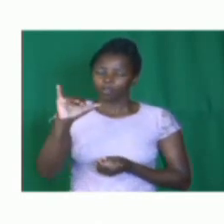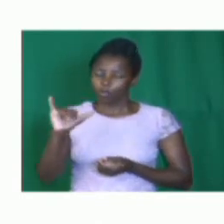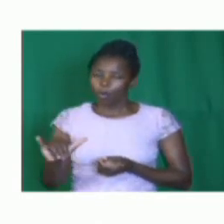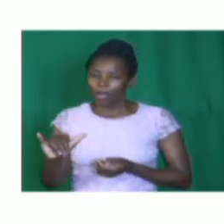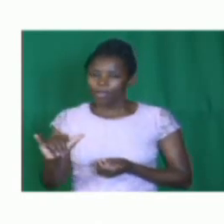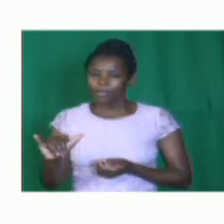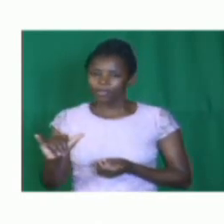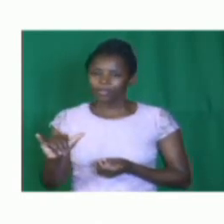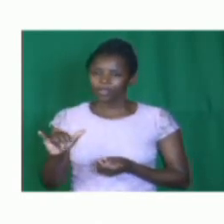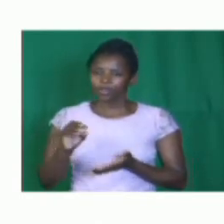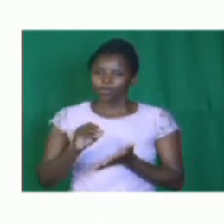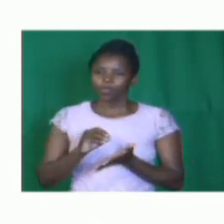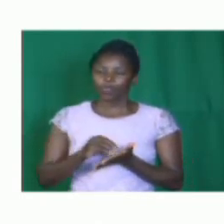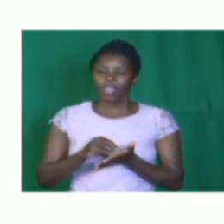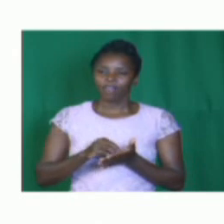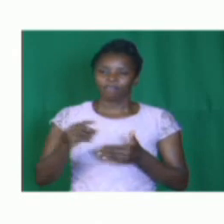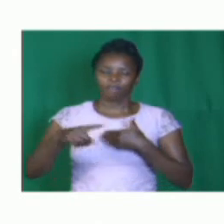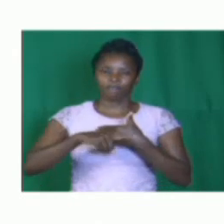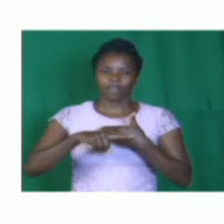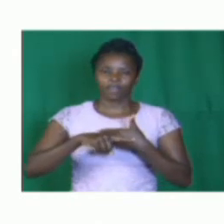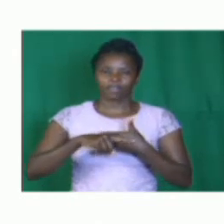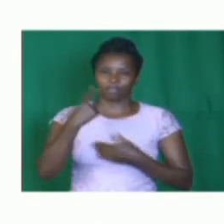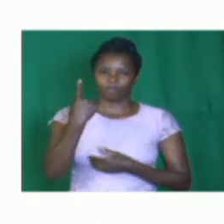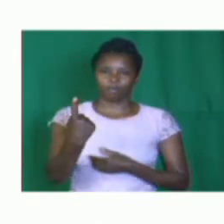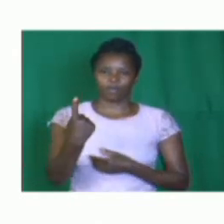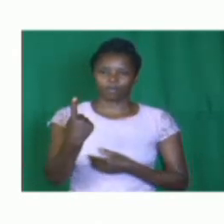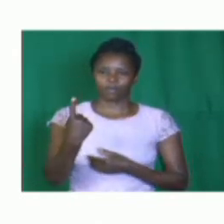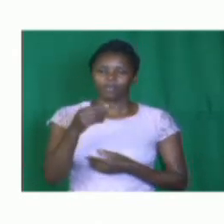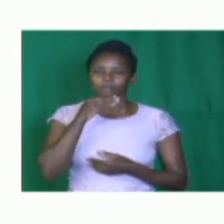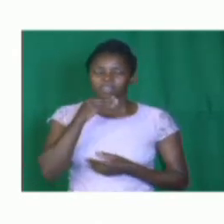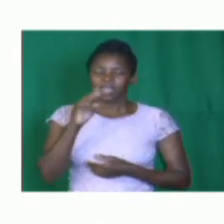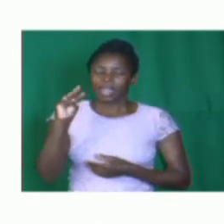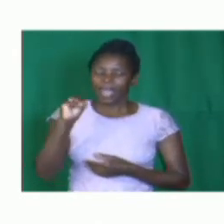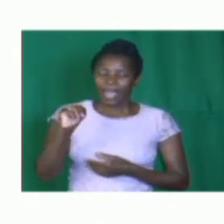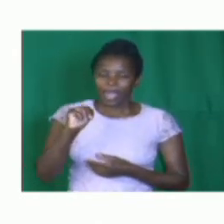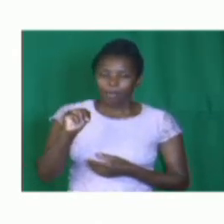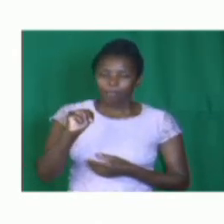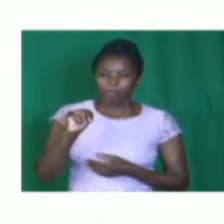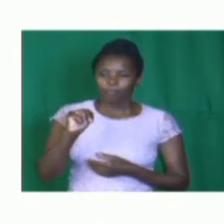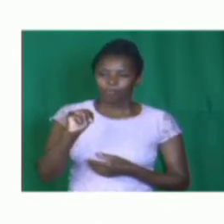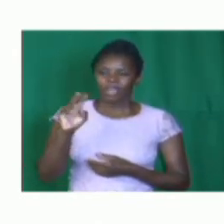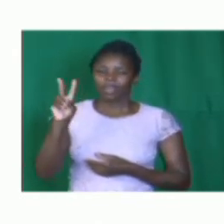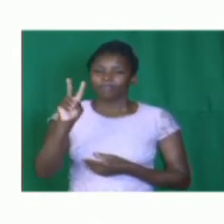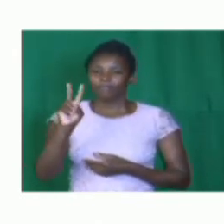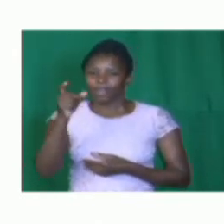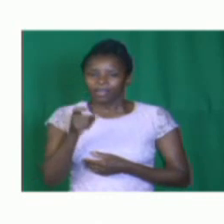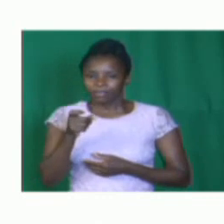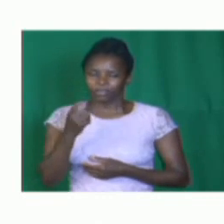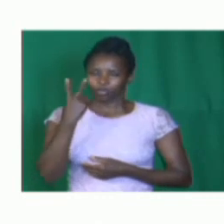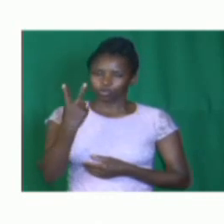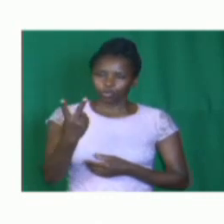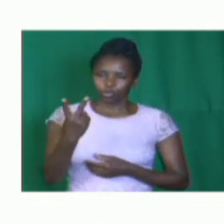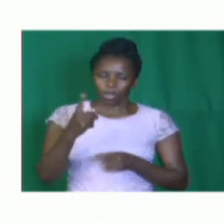y, this is what we have. So y is equal to m, the value of x is 2, and then plus c, and